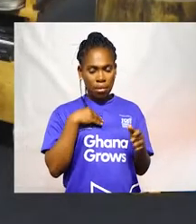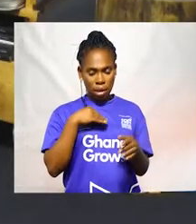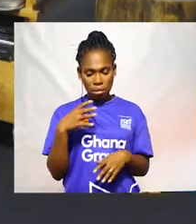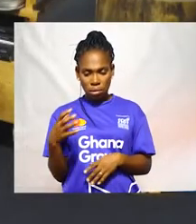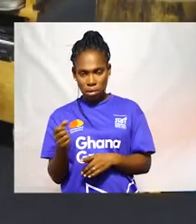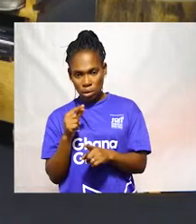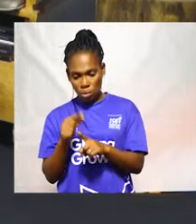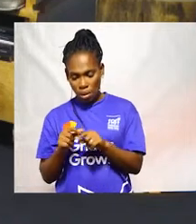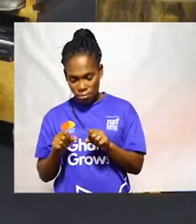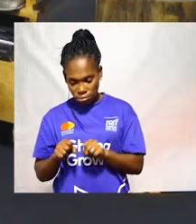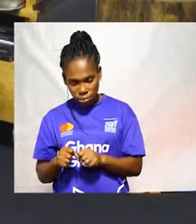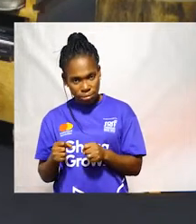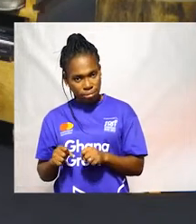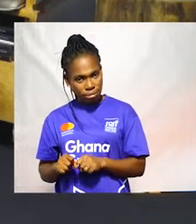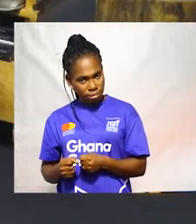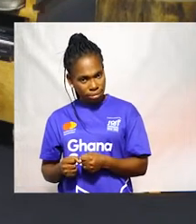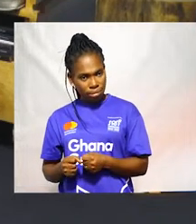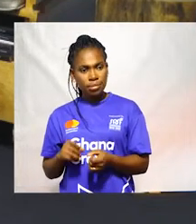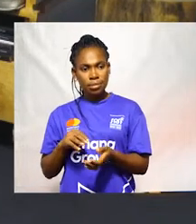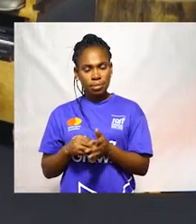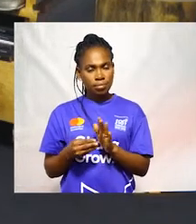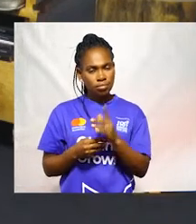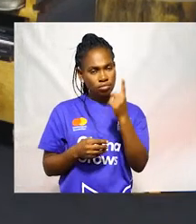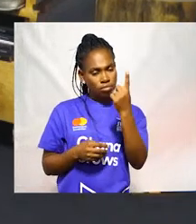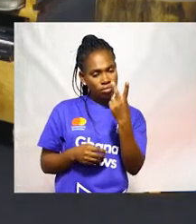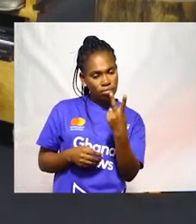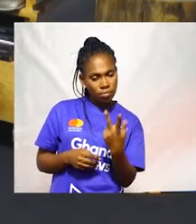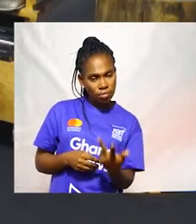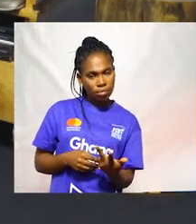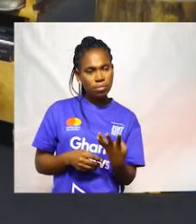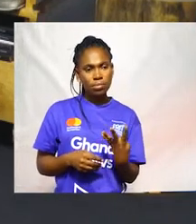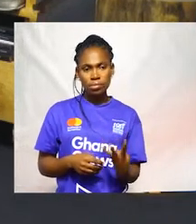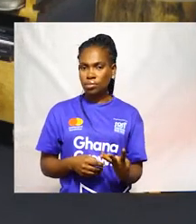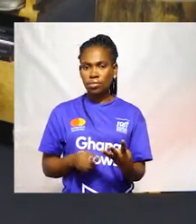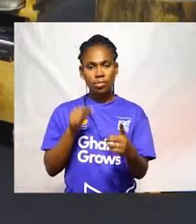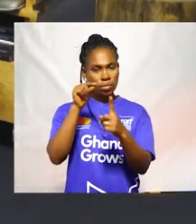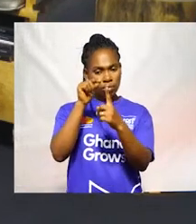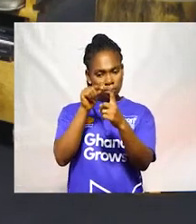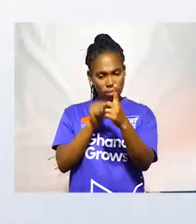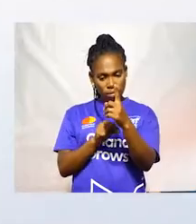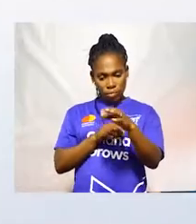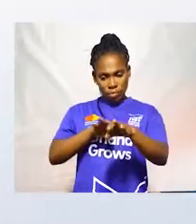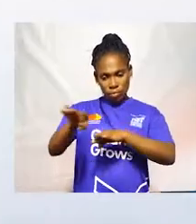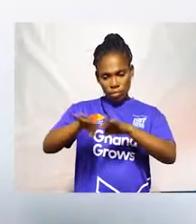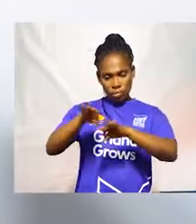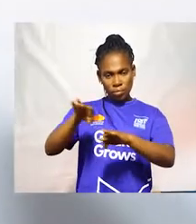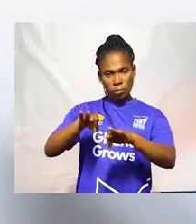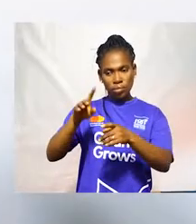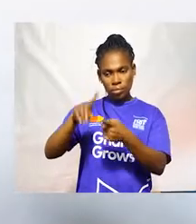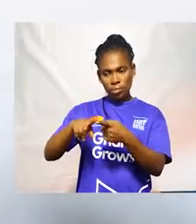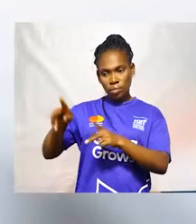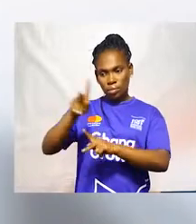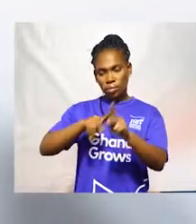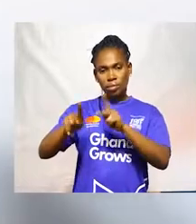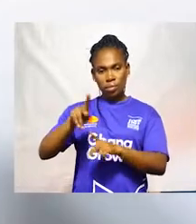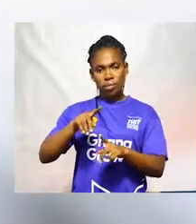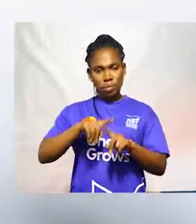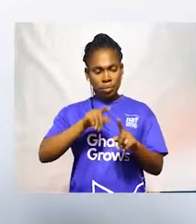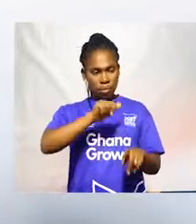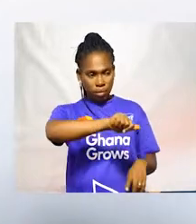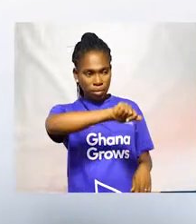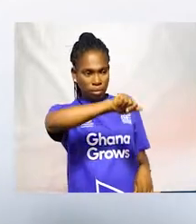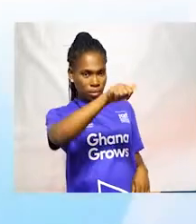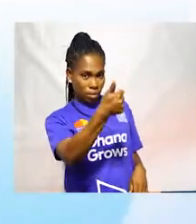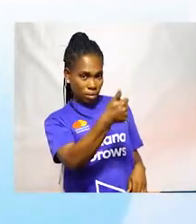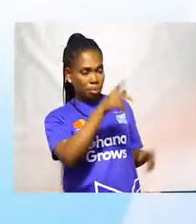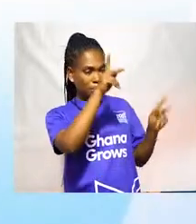word, break it down into 1, 2, 3, 4 points. Explain it. That's all. That's me. Another person. You